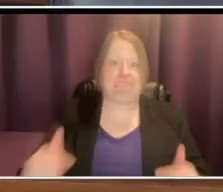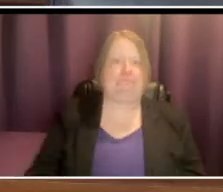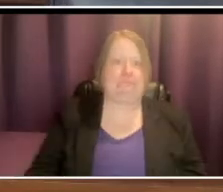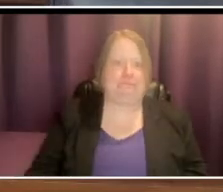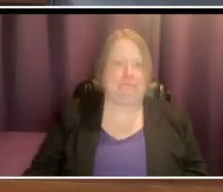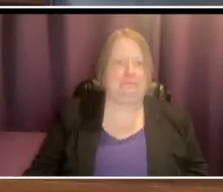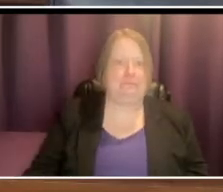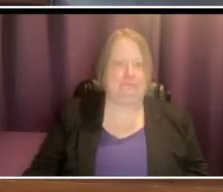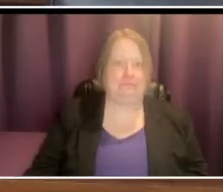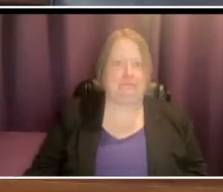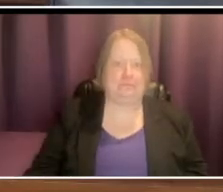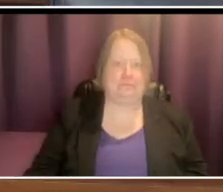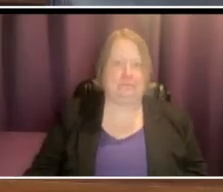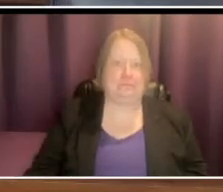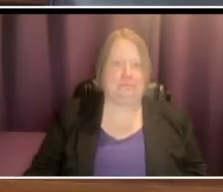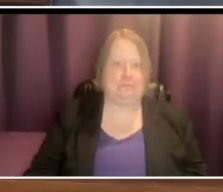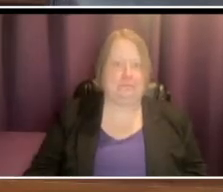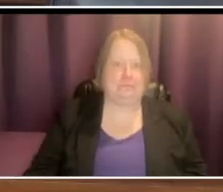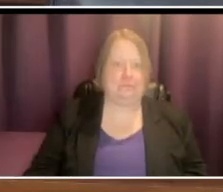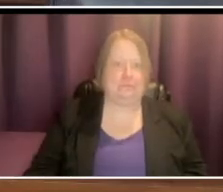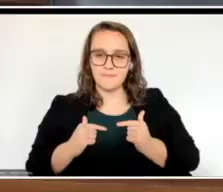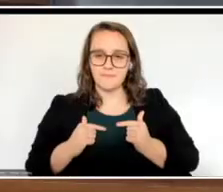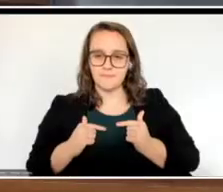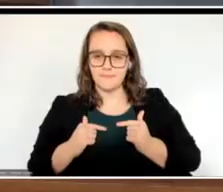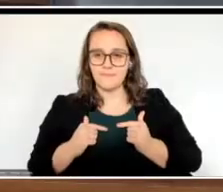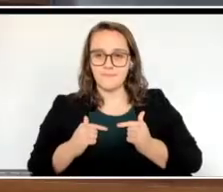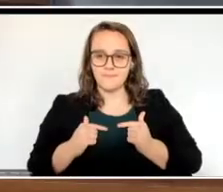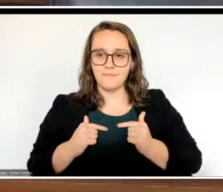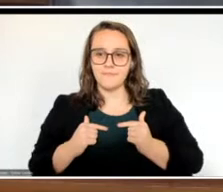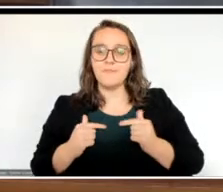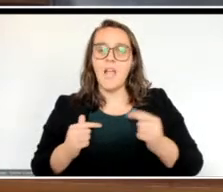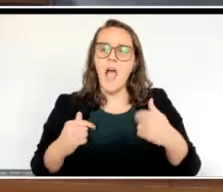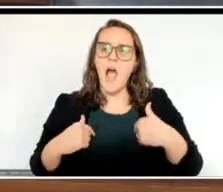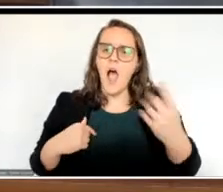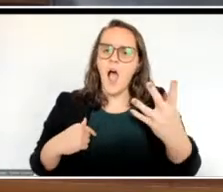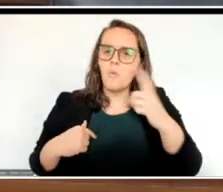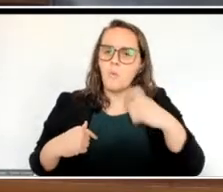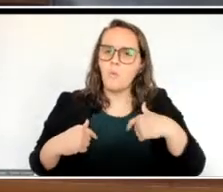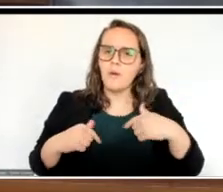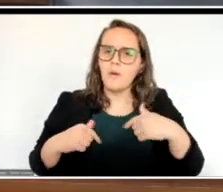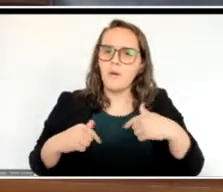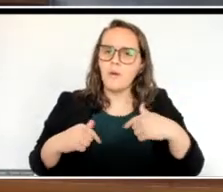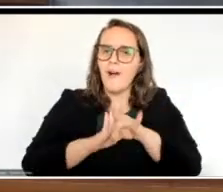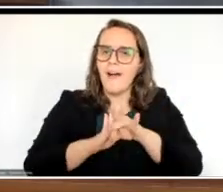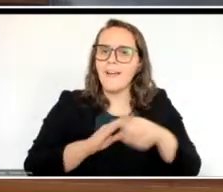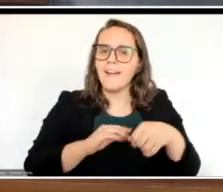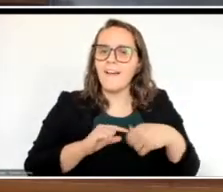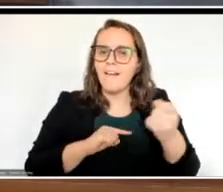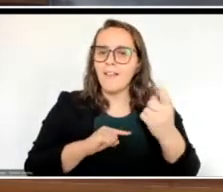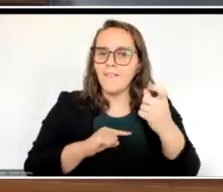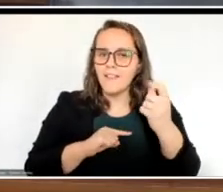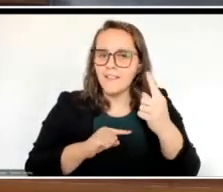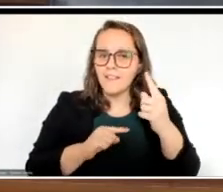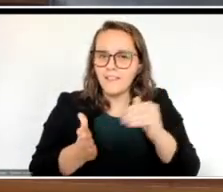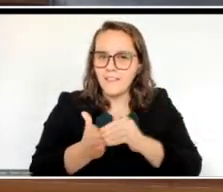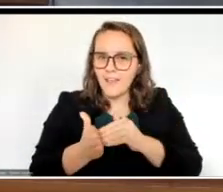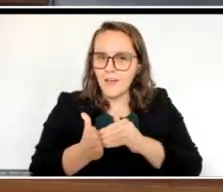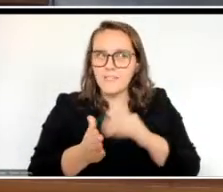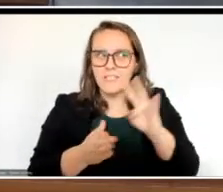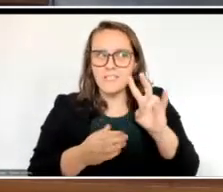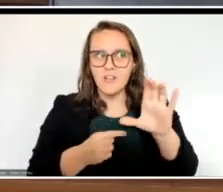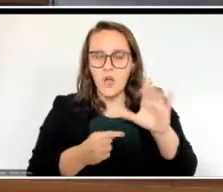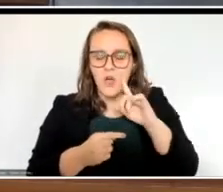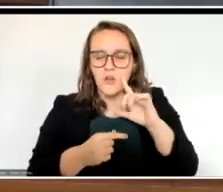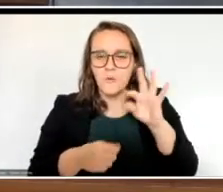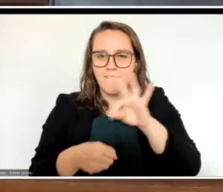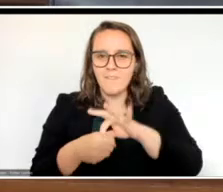11,780 votes. That's an extraordinary demand by the president, especially since he already knew from the Justice Department there was no